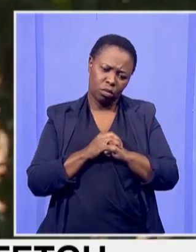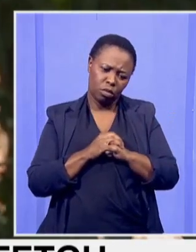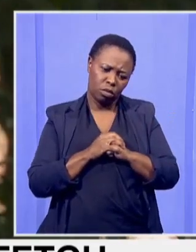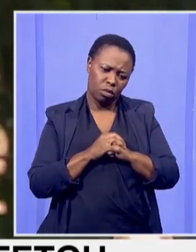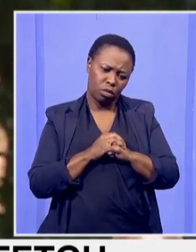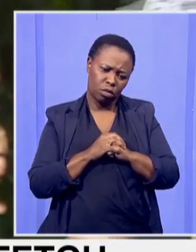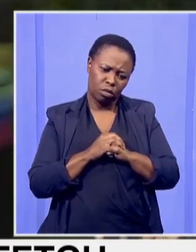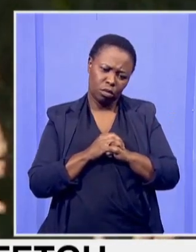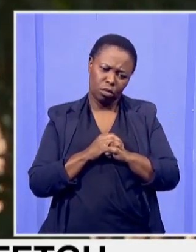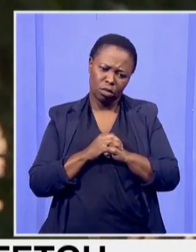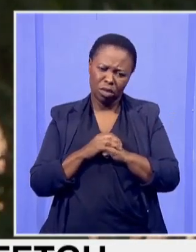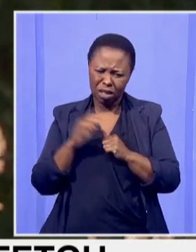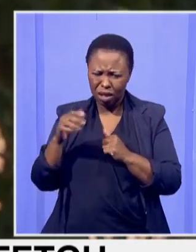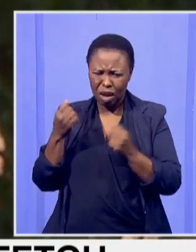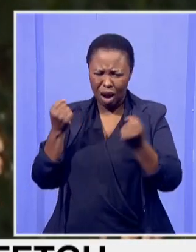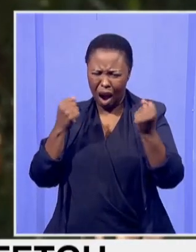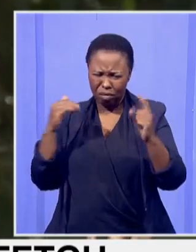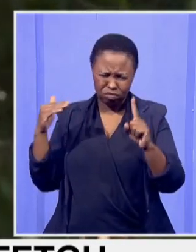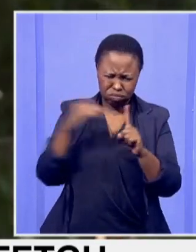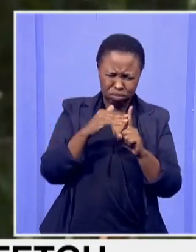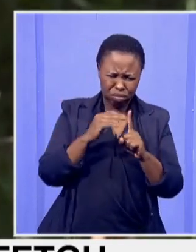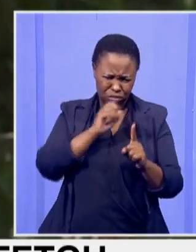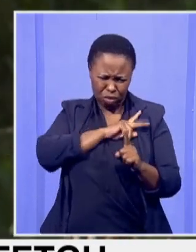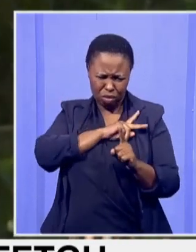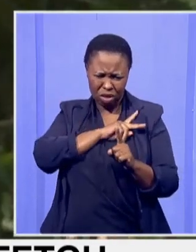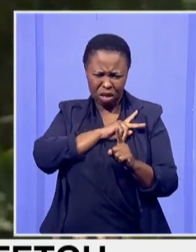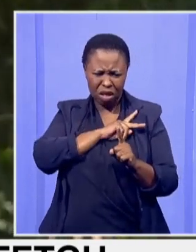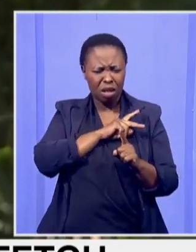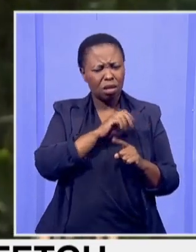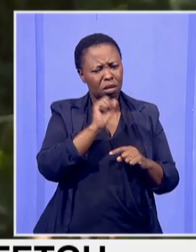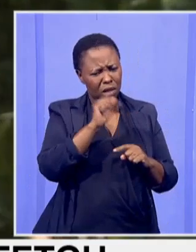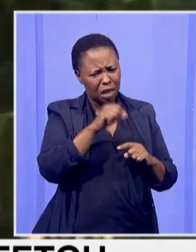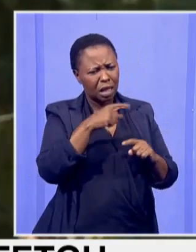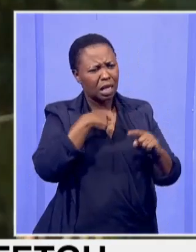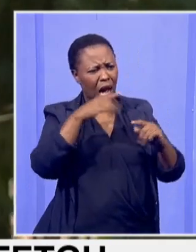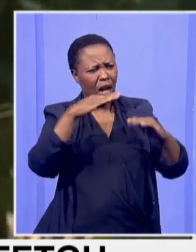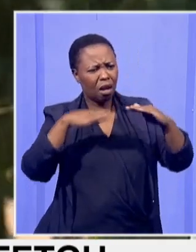Ile chaisa botlhoko koloi. Ke tswa khatla sa koloi.